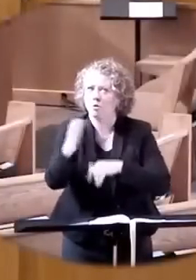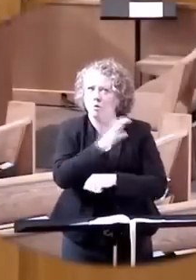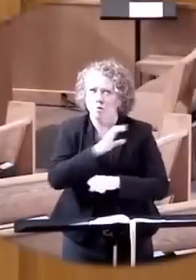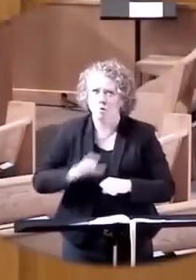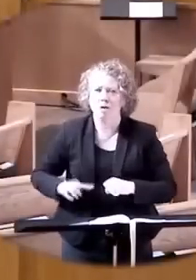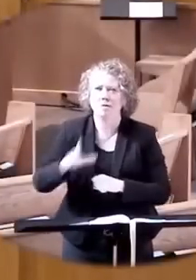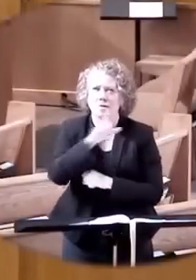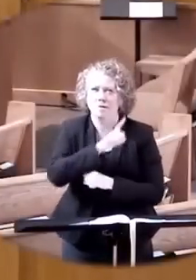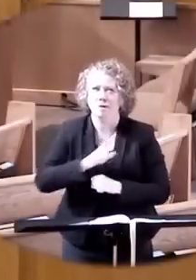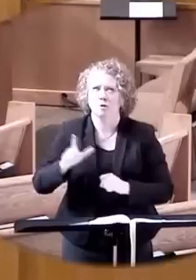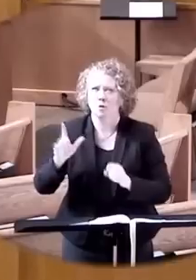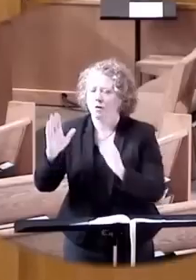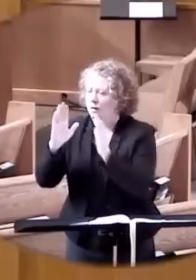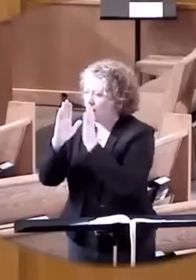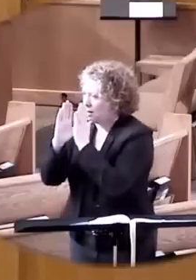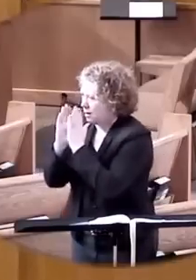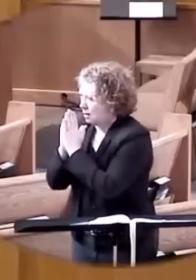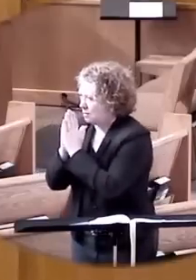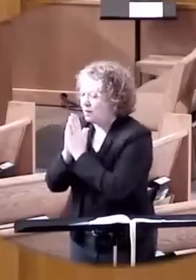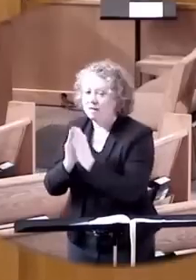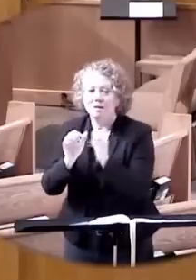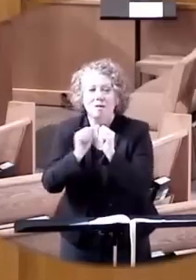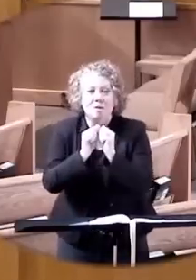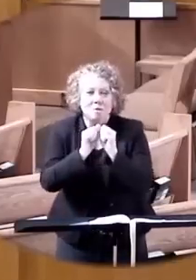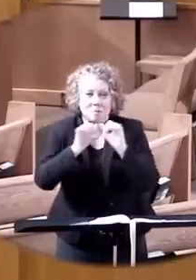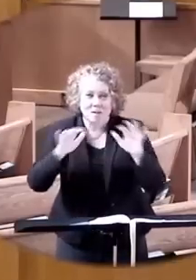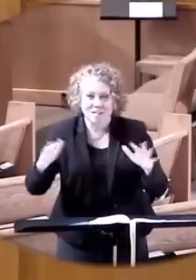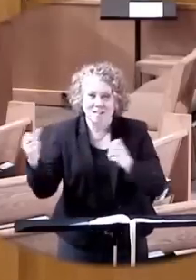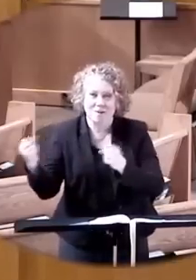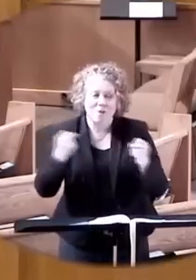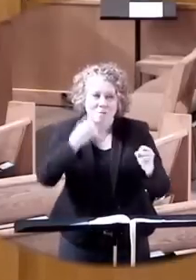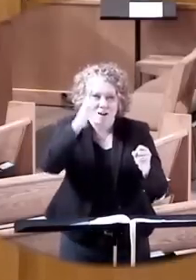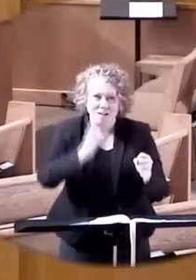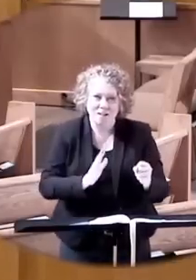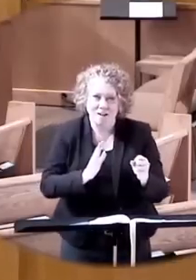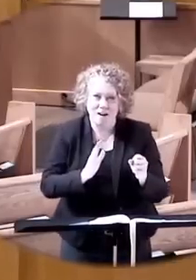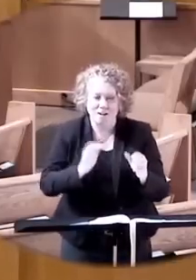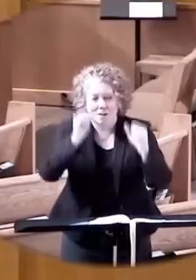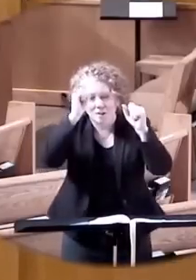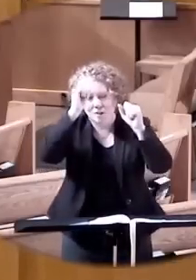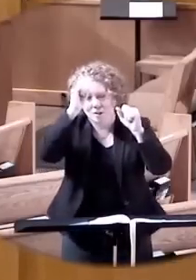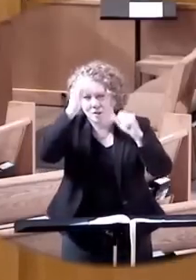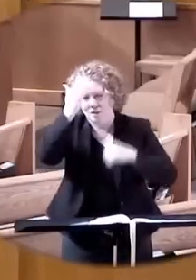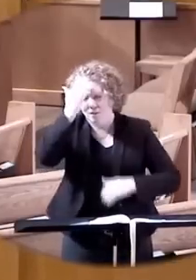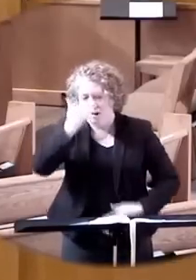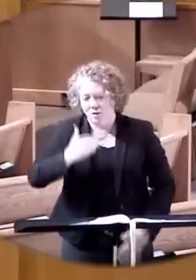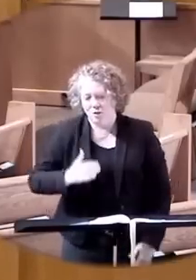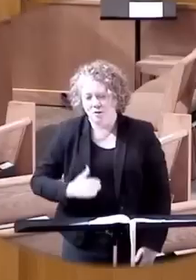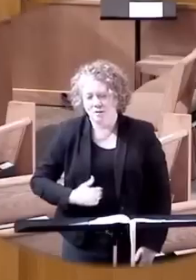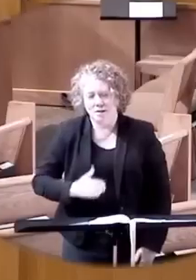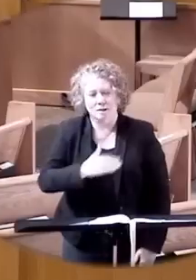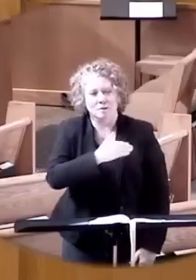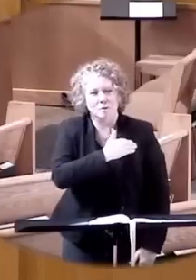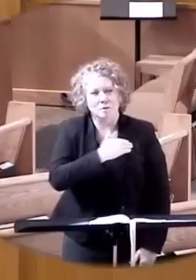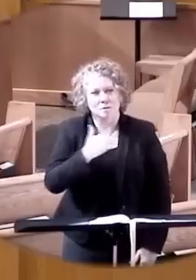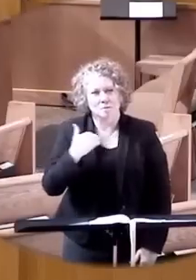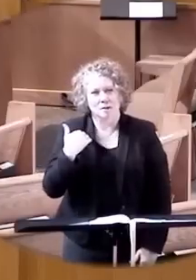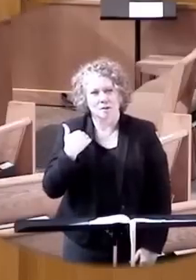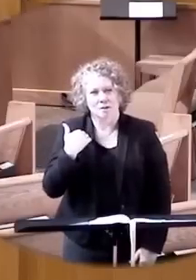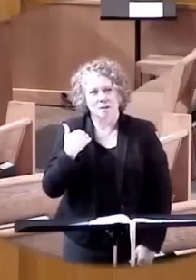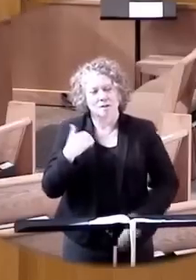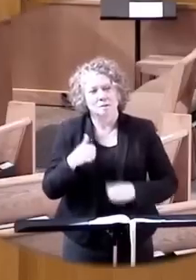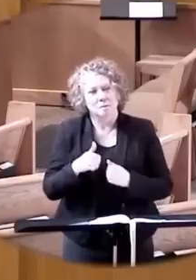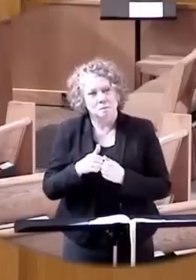Lord. Amen. Amen. And may the blessing of Almighty God, the Father, the Son, and the Holy